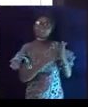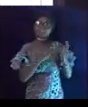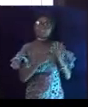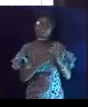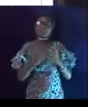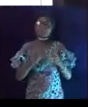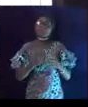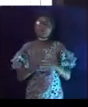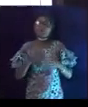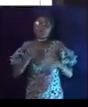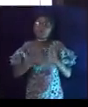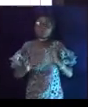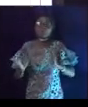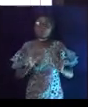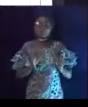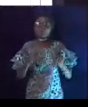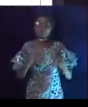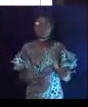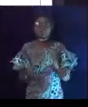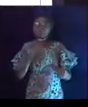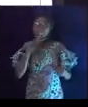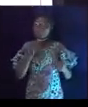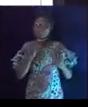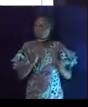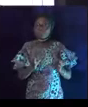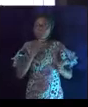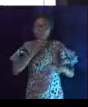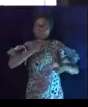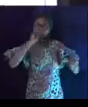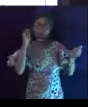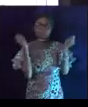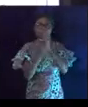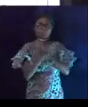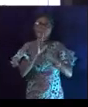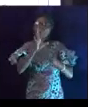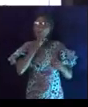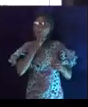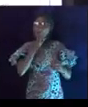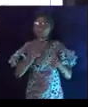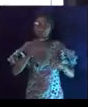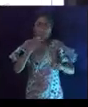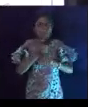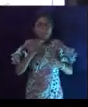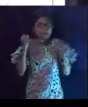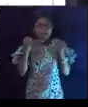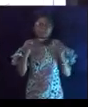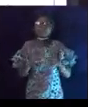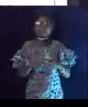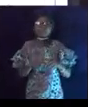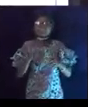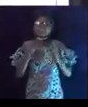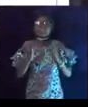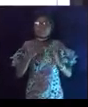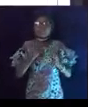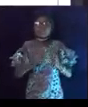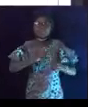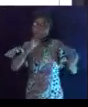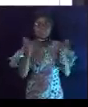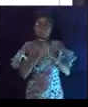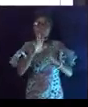is also related to the step you used in the last lesson. So there is no new formula. It's just